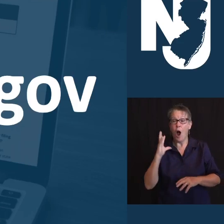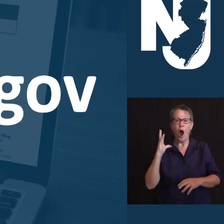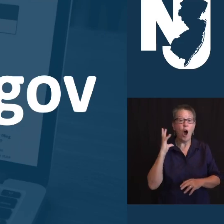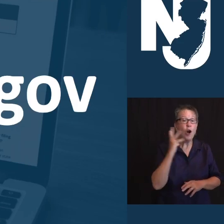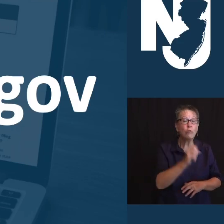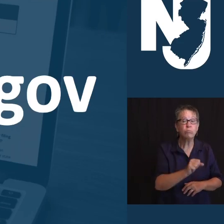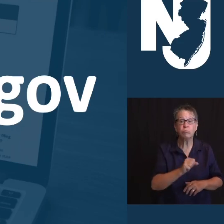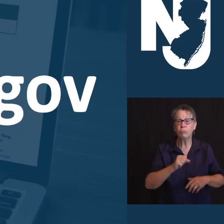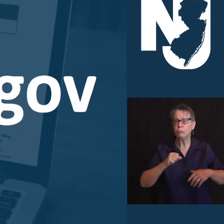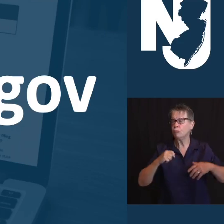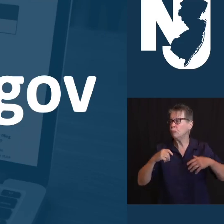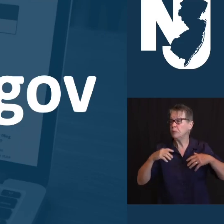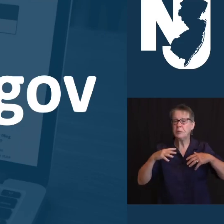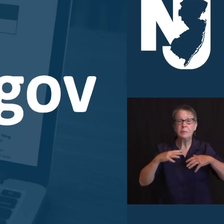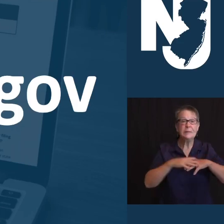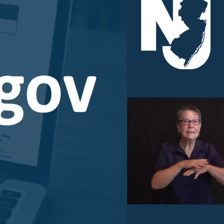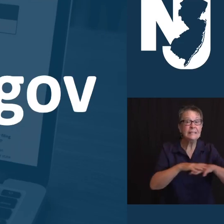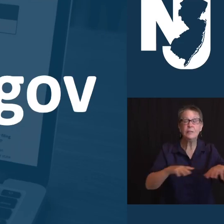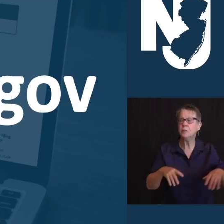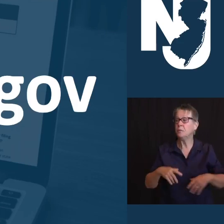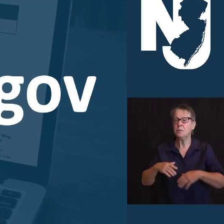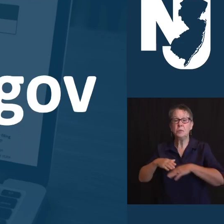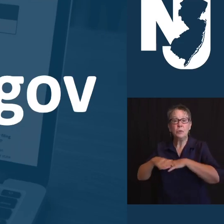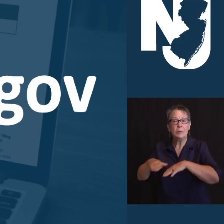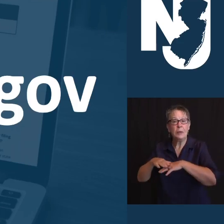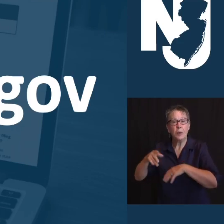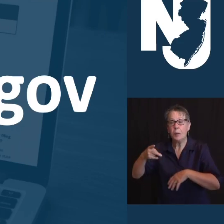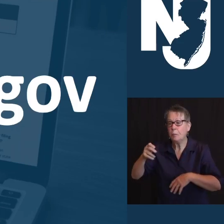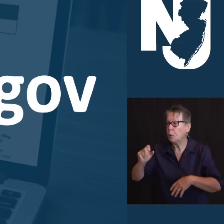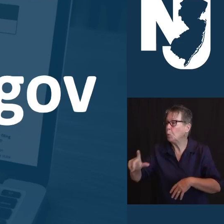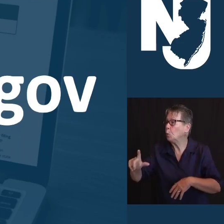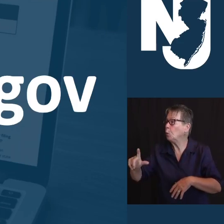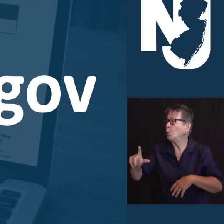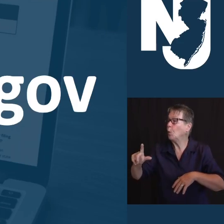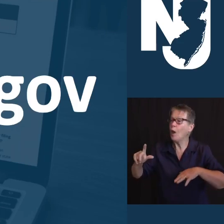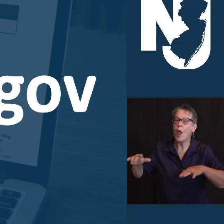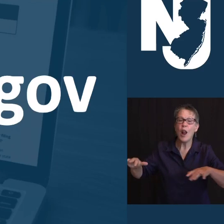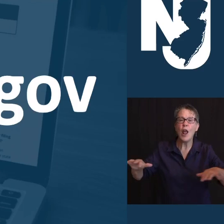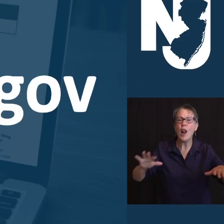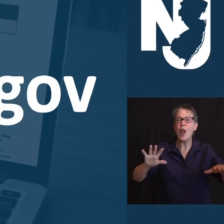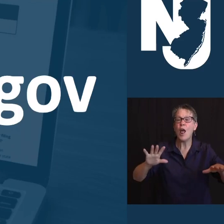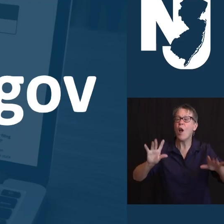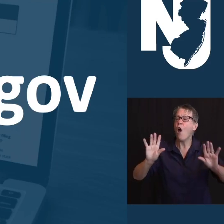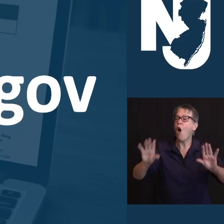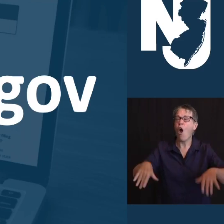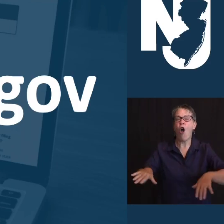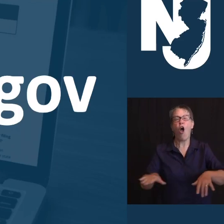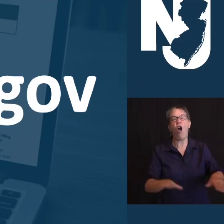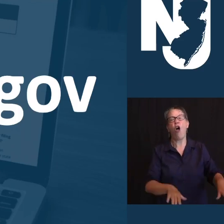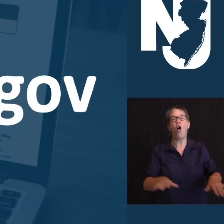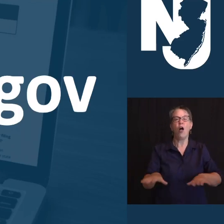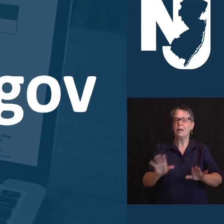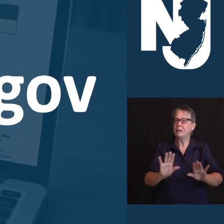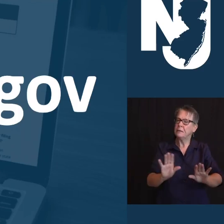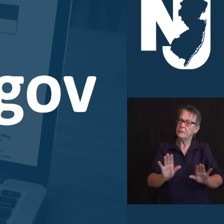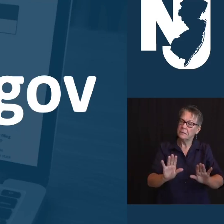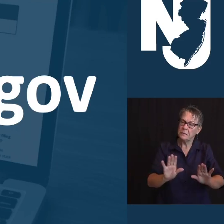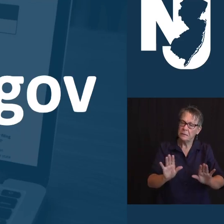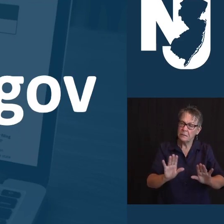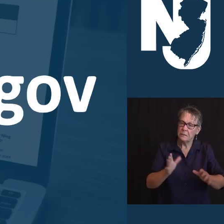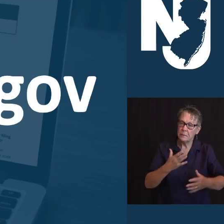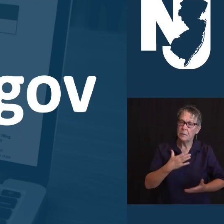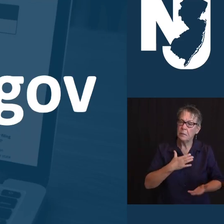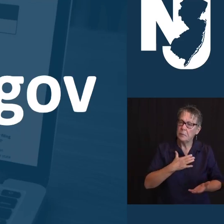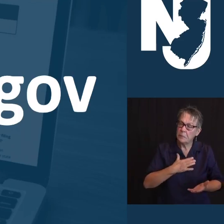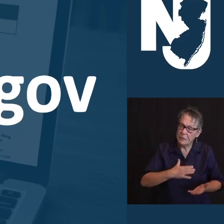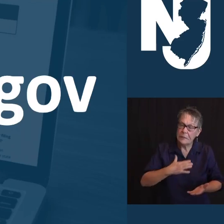we have to stay vigilant, folks. And thank you for everything you have done. Just keep it up. We're getting there. We're not out of the woods